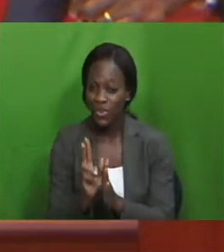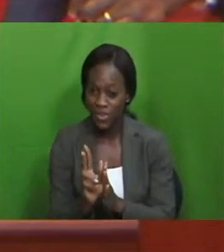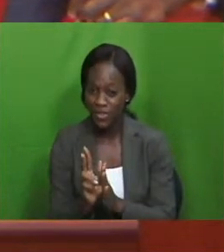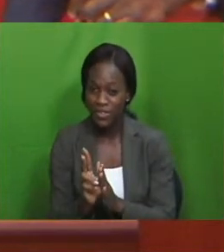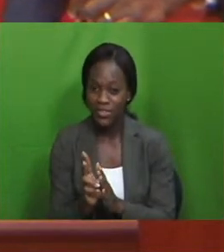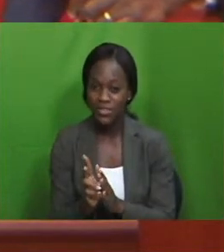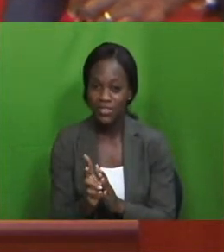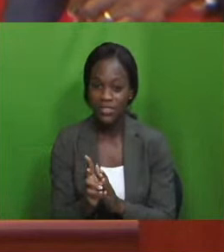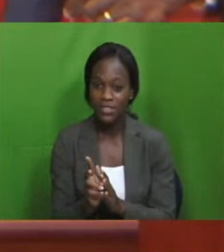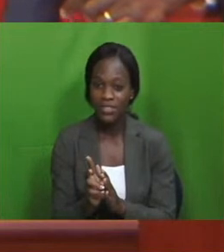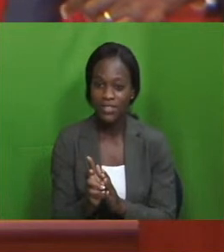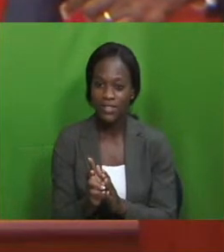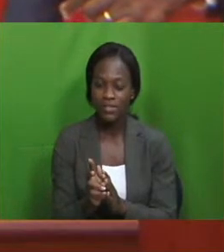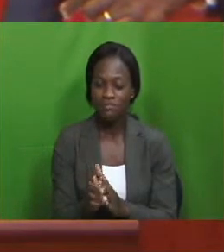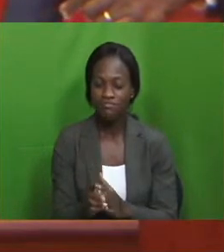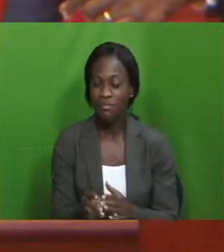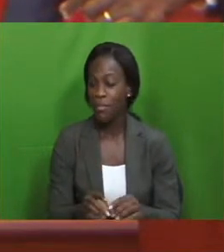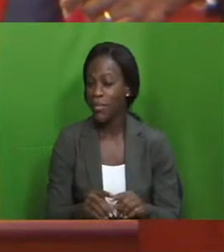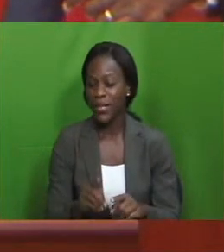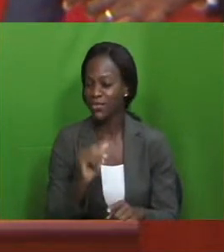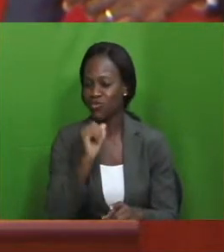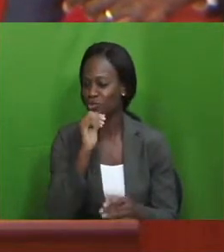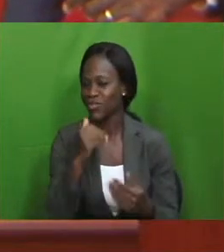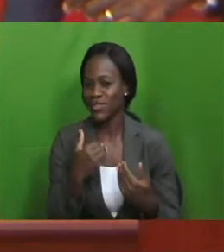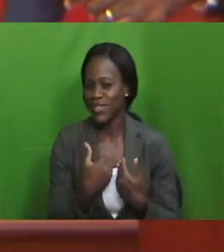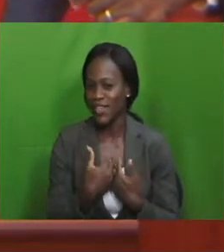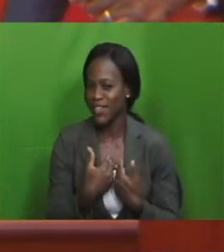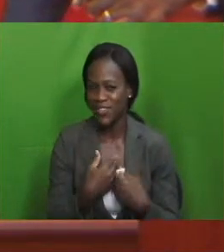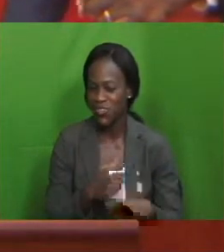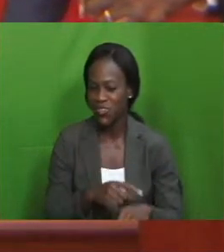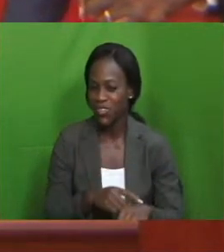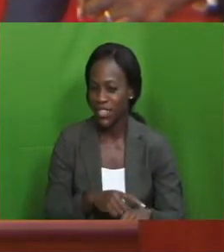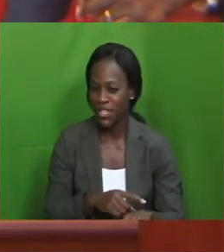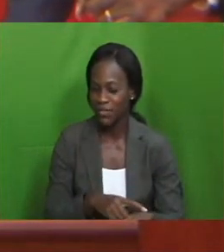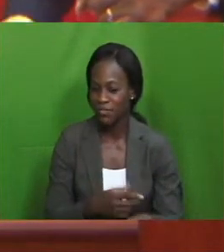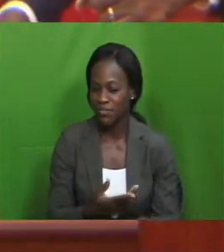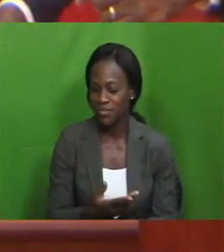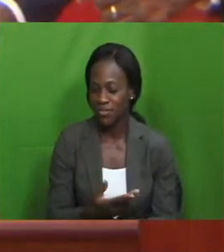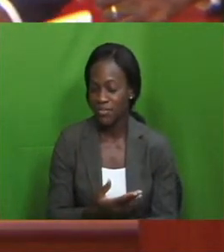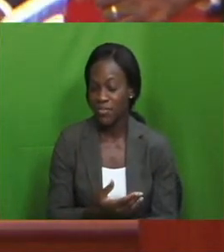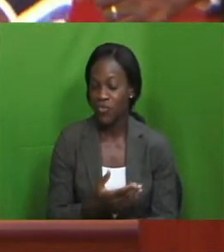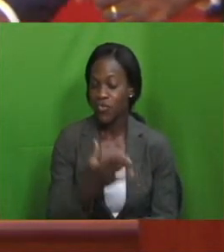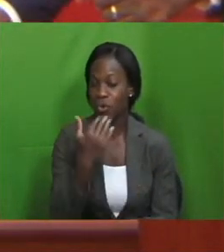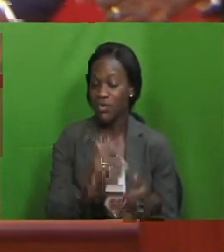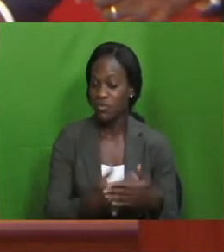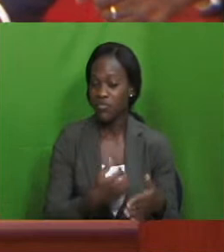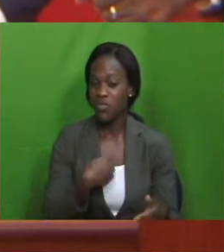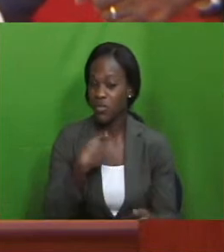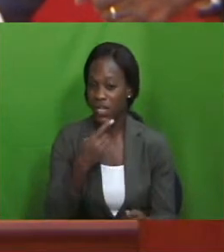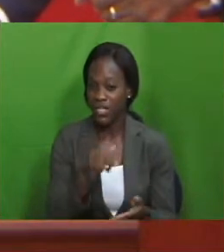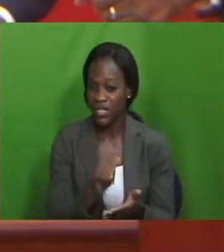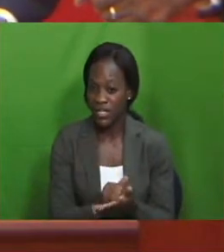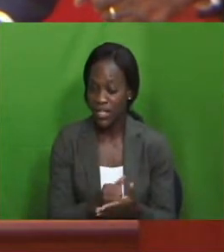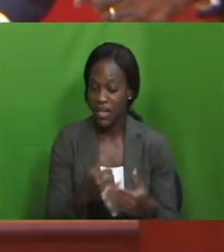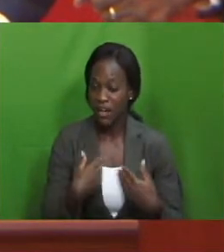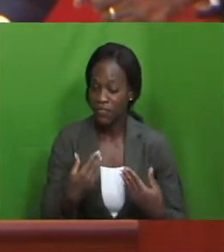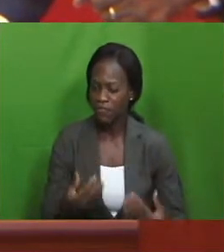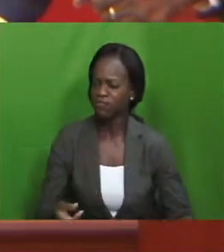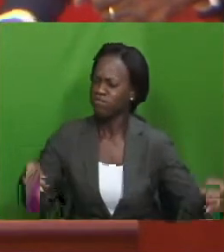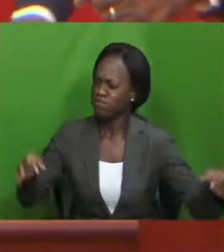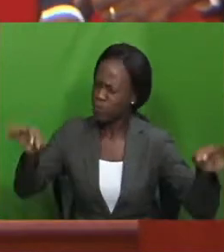We don't have the leisure of time, because I earlier mentioned to you we have an